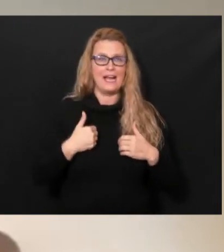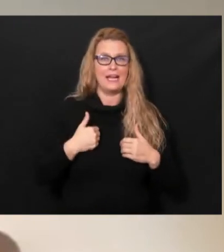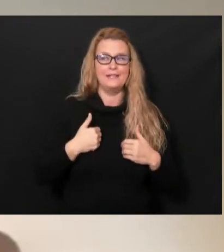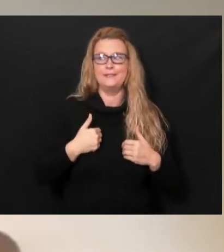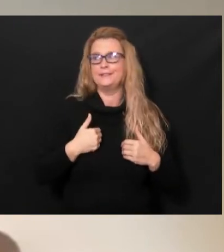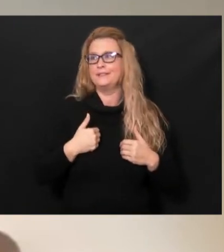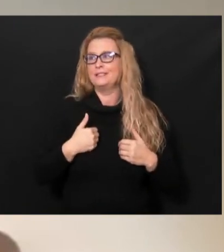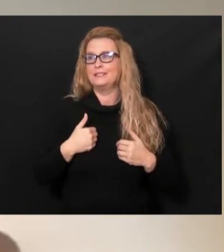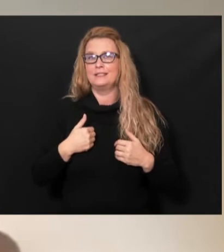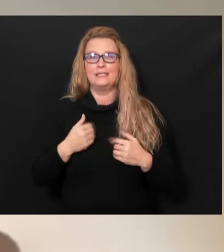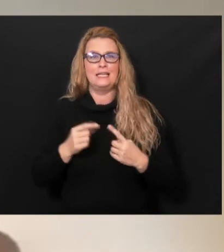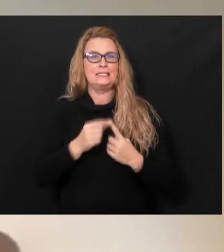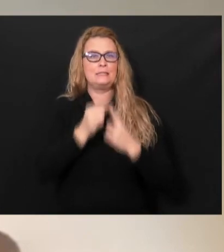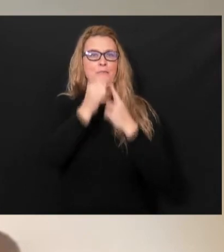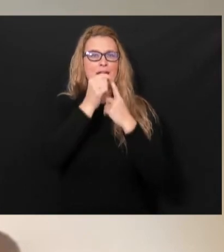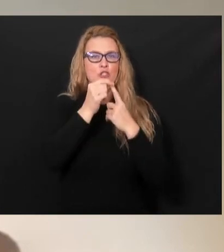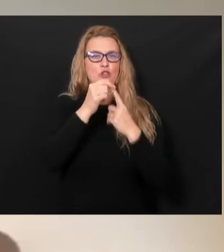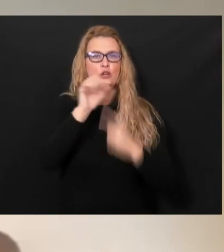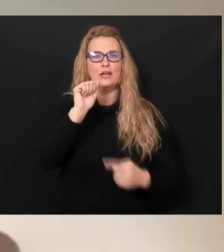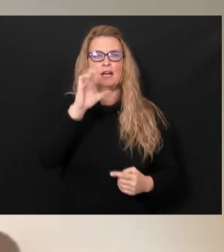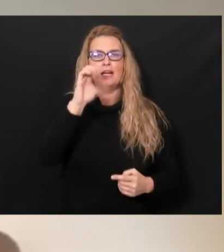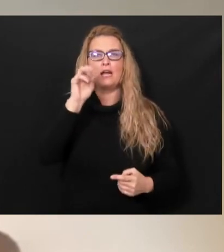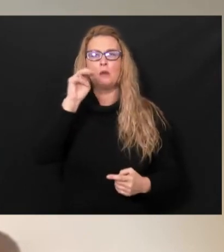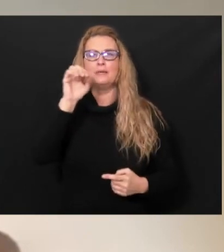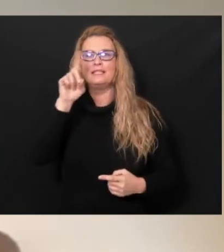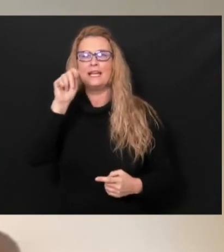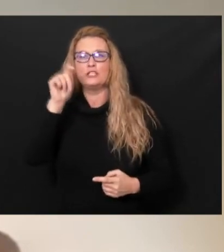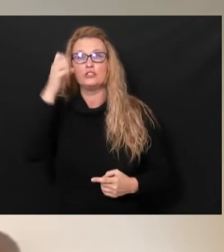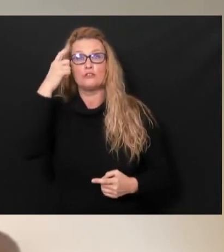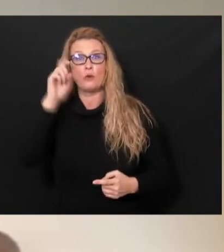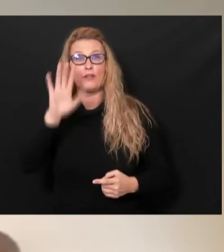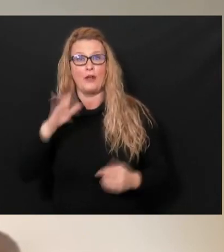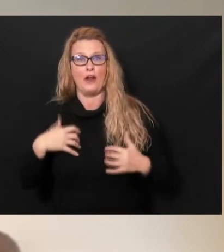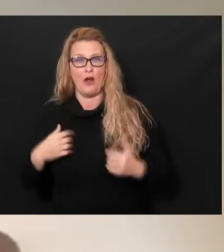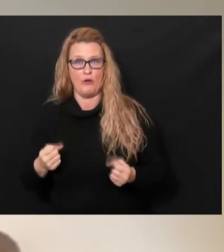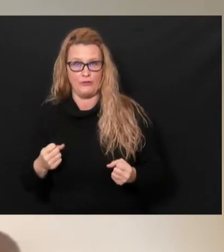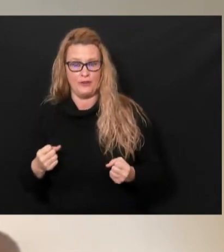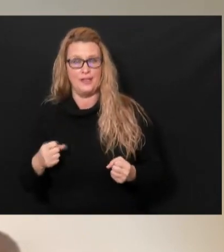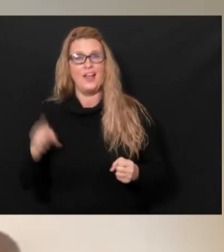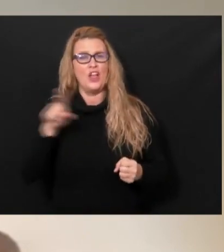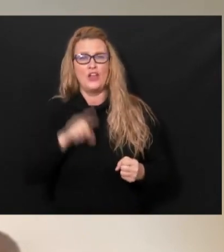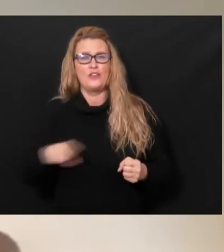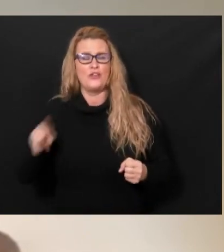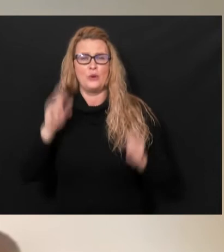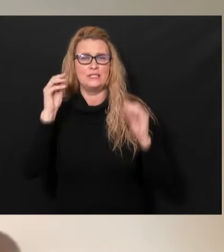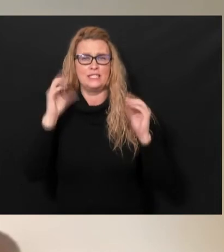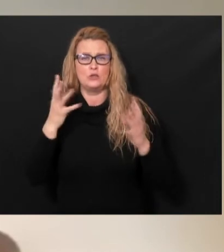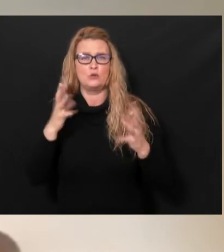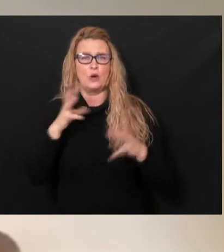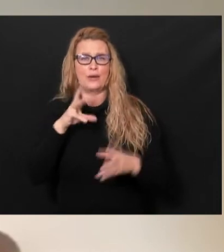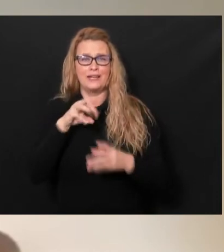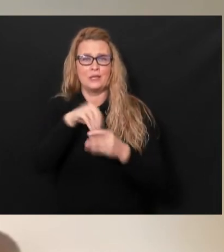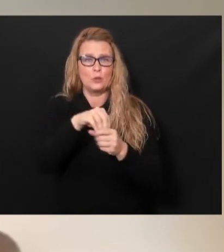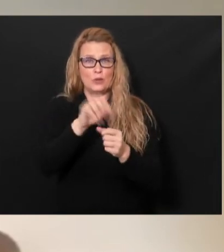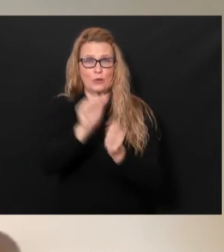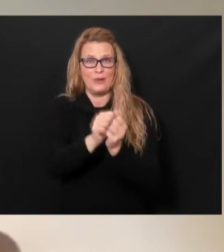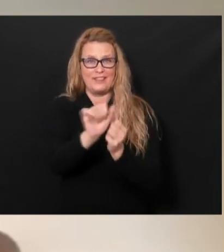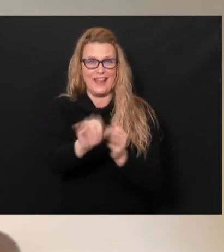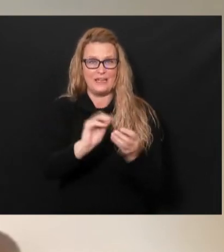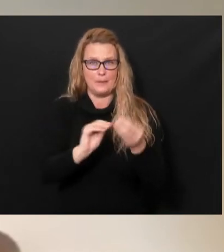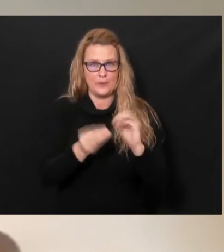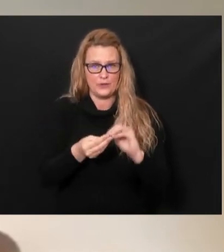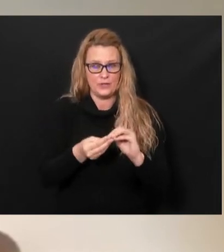special accommodations because of health issues. So some of those teachers were already looked at in those numbers. As